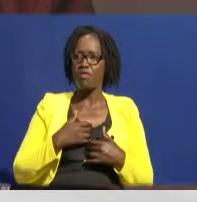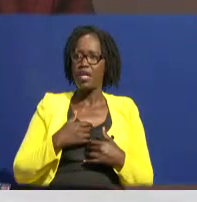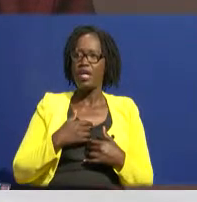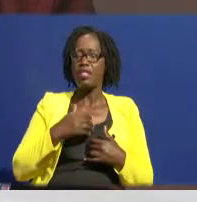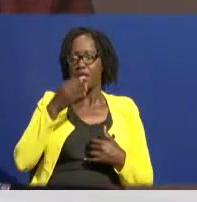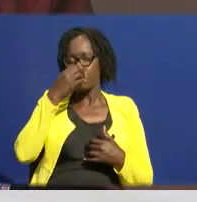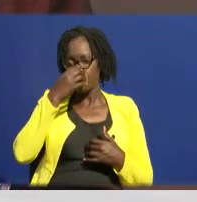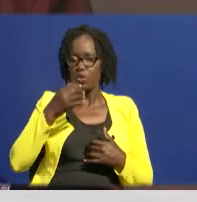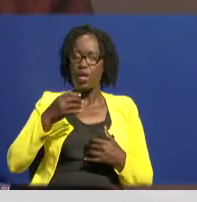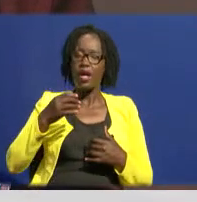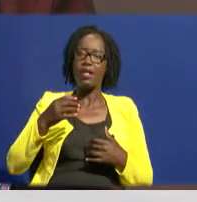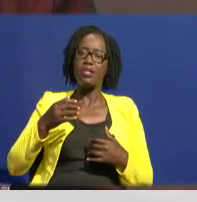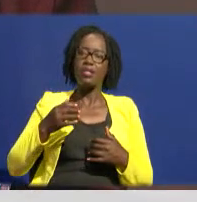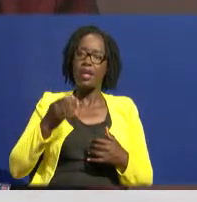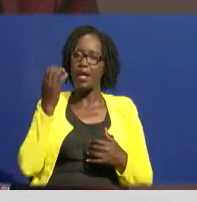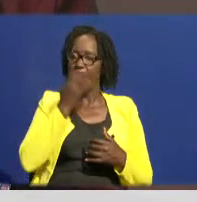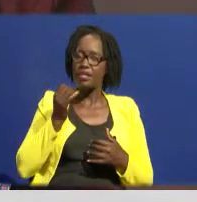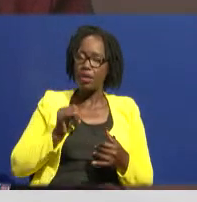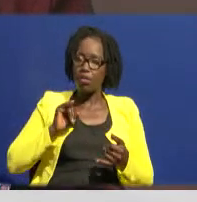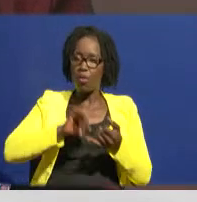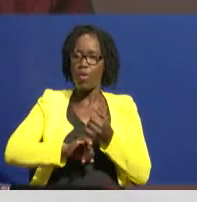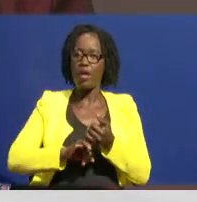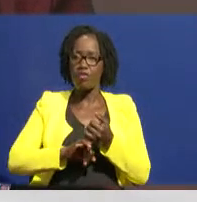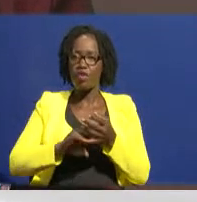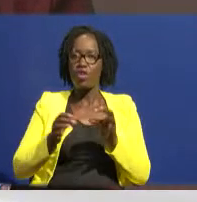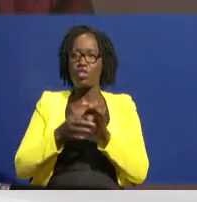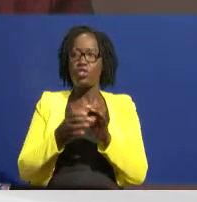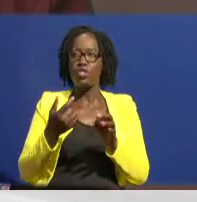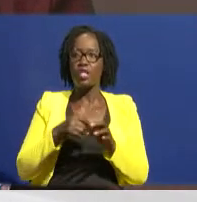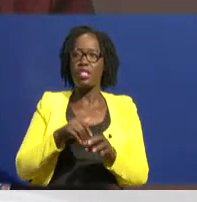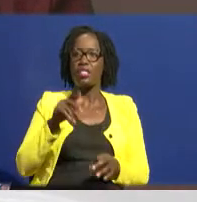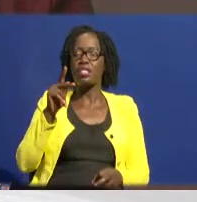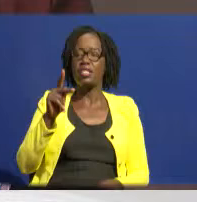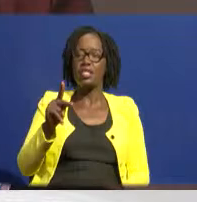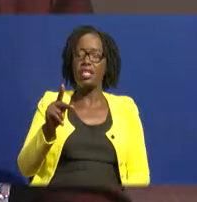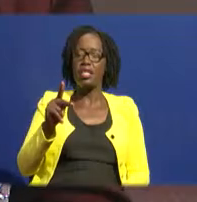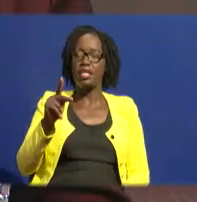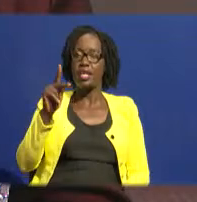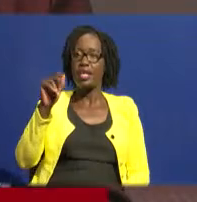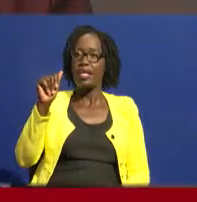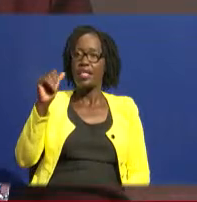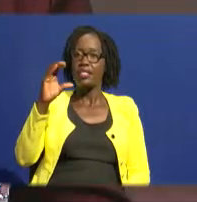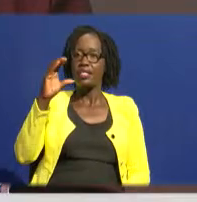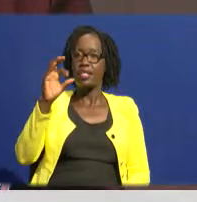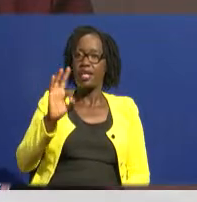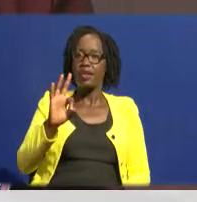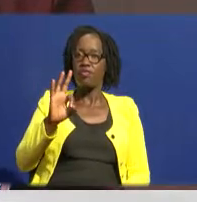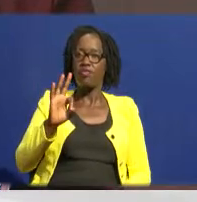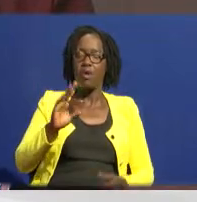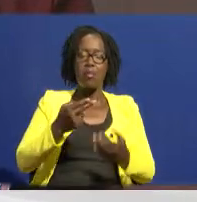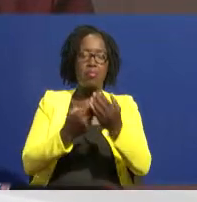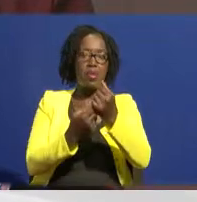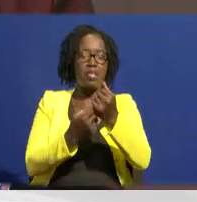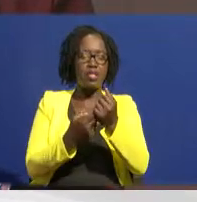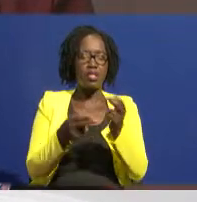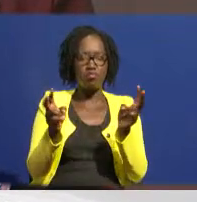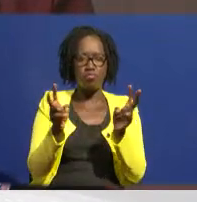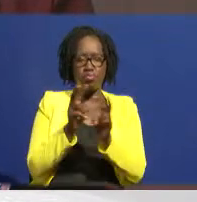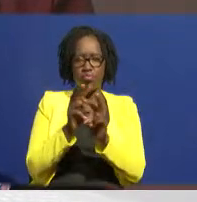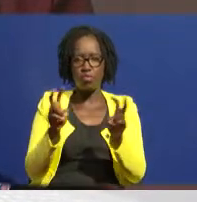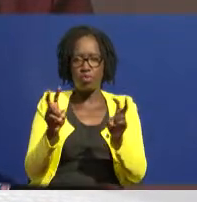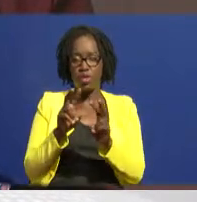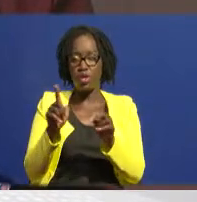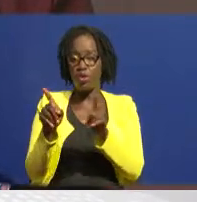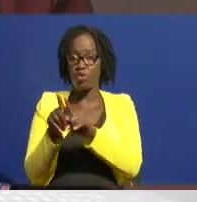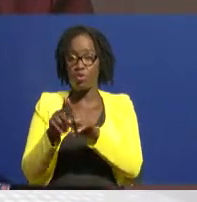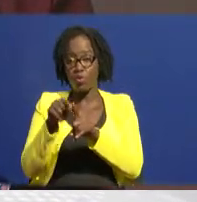the Second Lady, joining us in KSEF. Mm-hmm. We are always looking for partnership with even